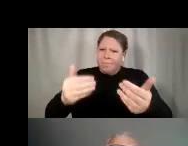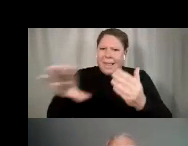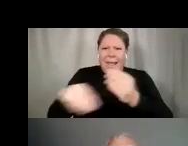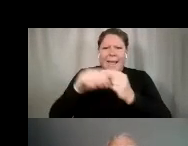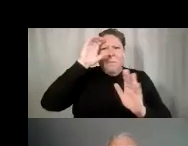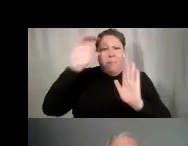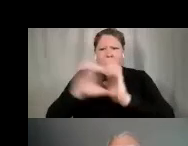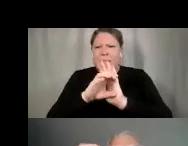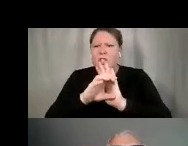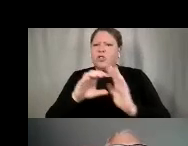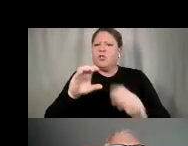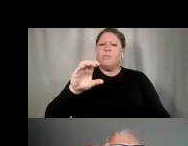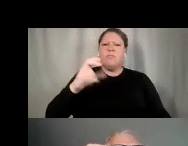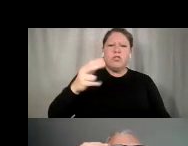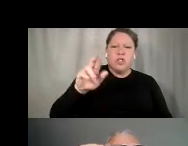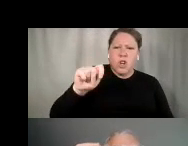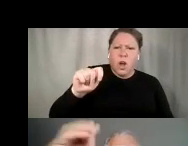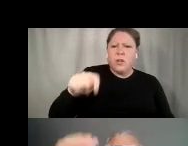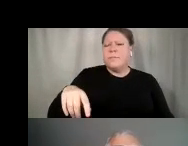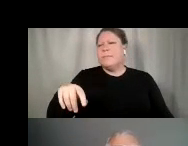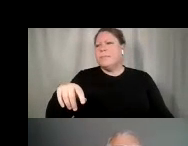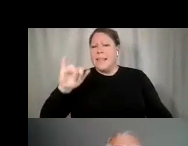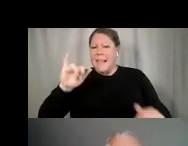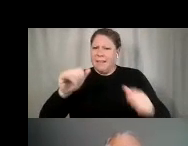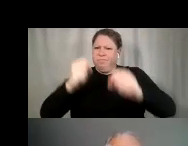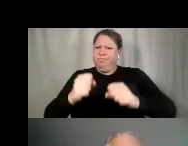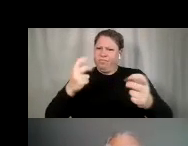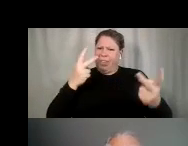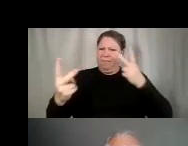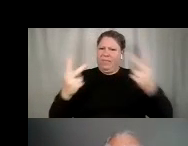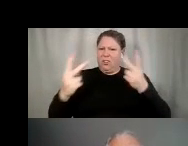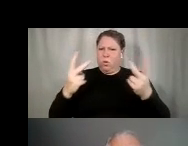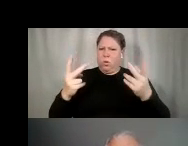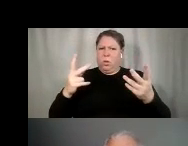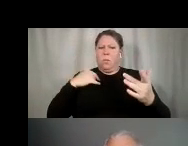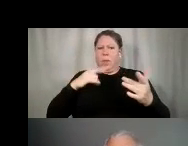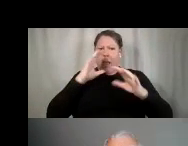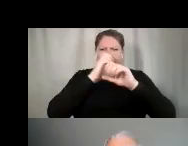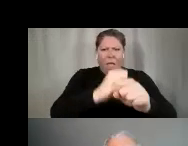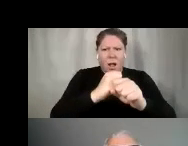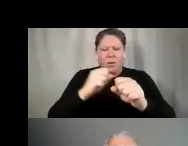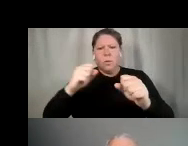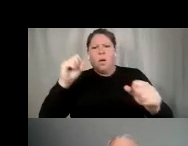charts, something that attracts our visual thinking processes.